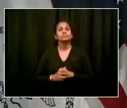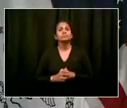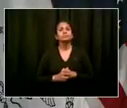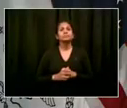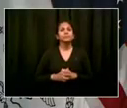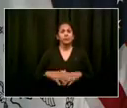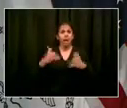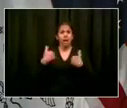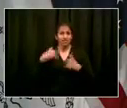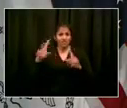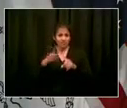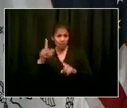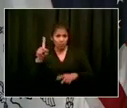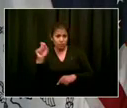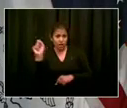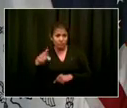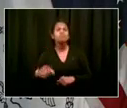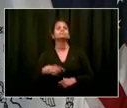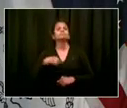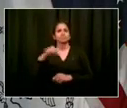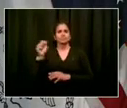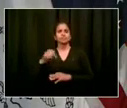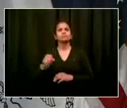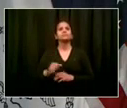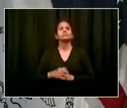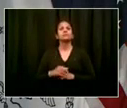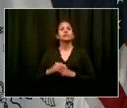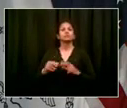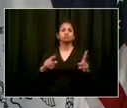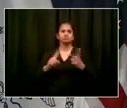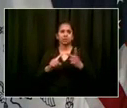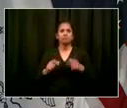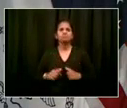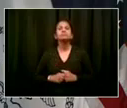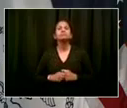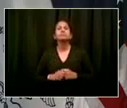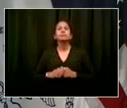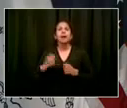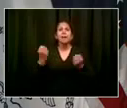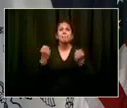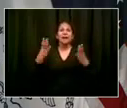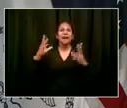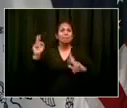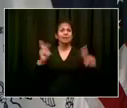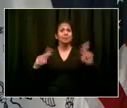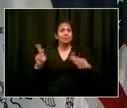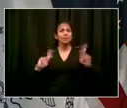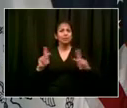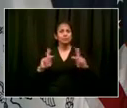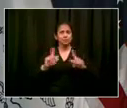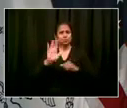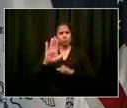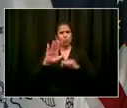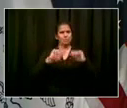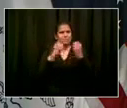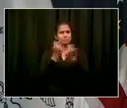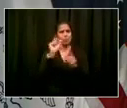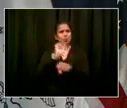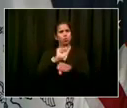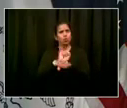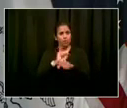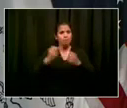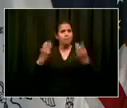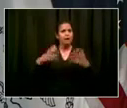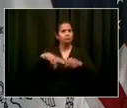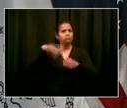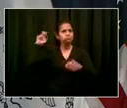And my second question is about some high-profile departures from your administration this week. I know Captain Garcia resigned. She had a bunch of jobs. She was very pointed